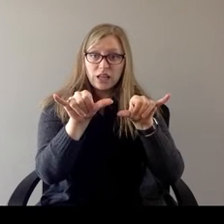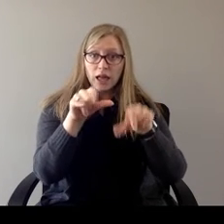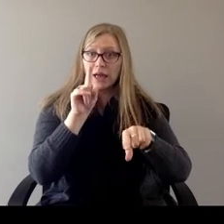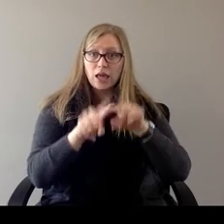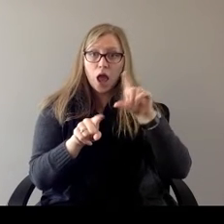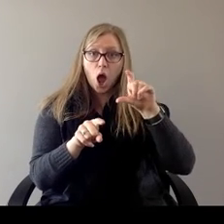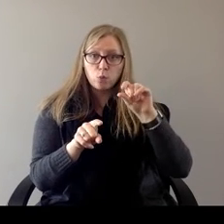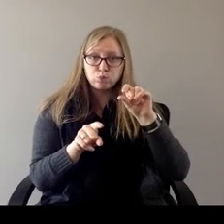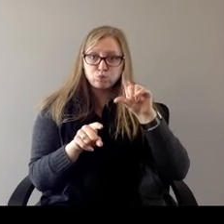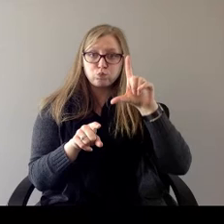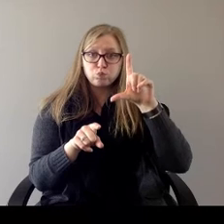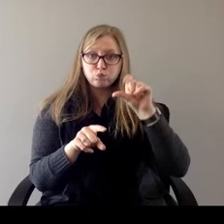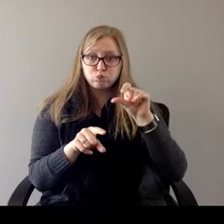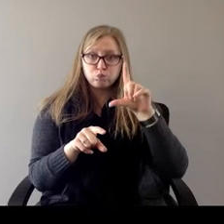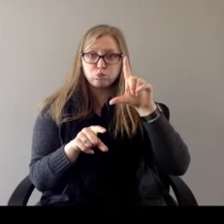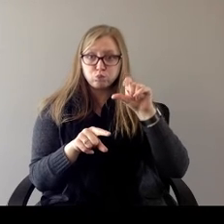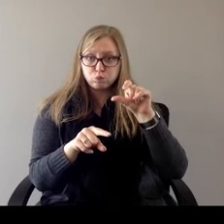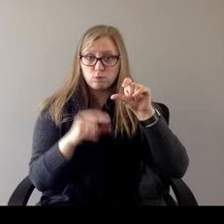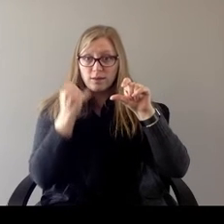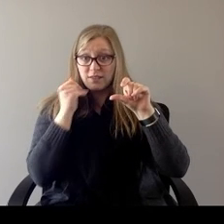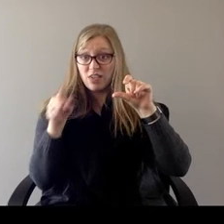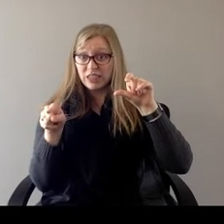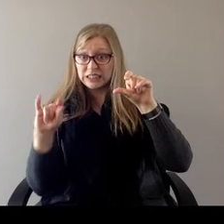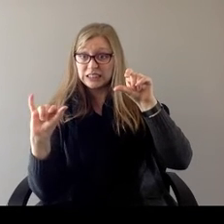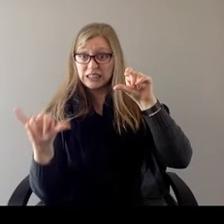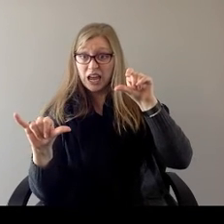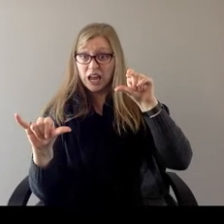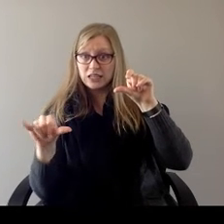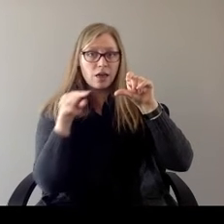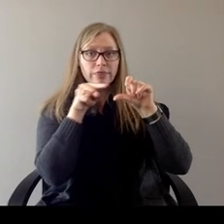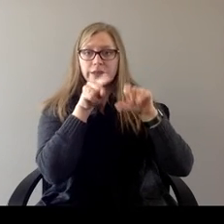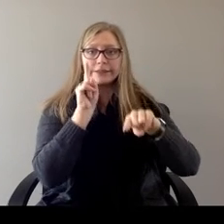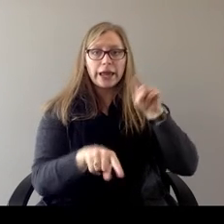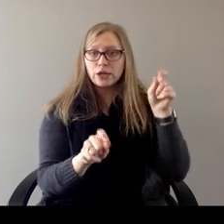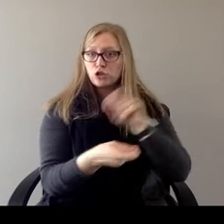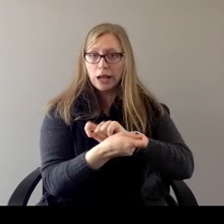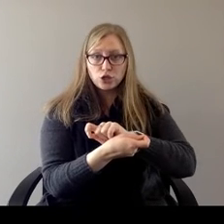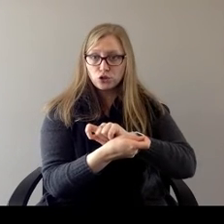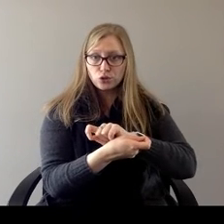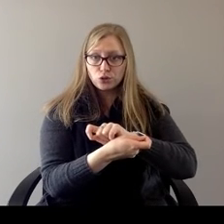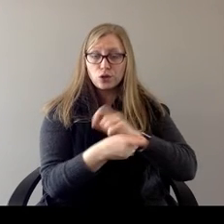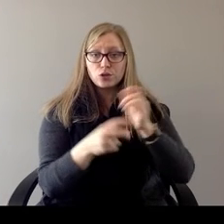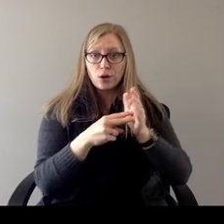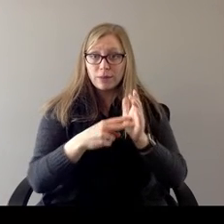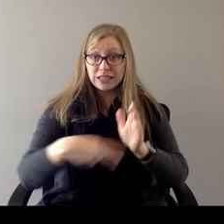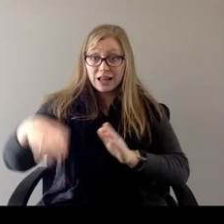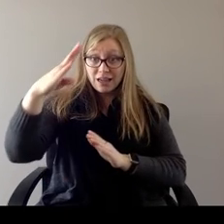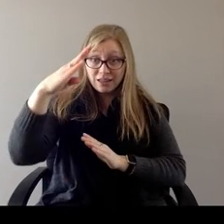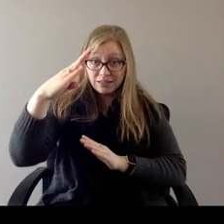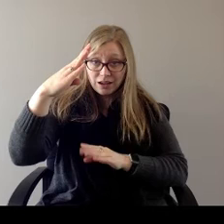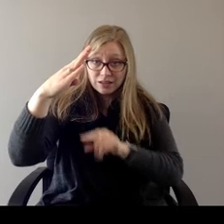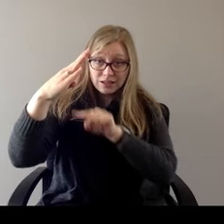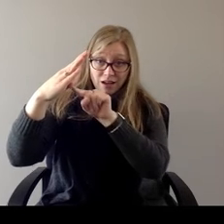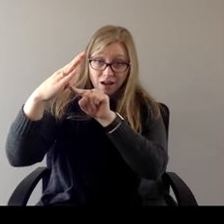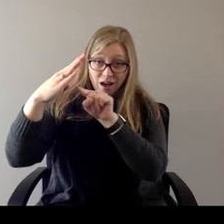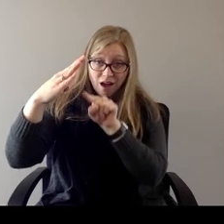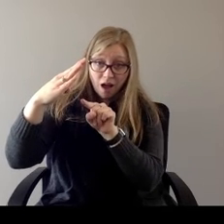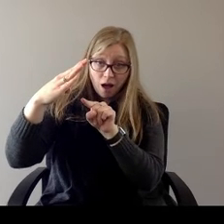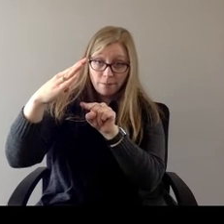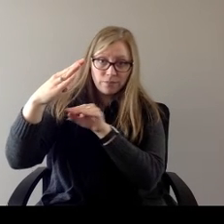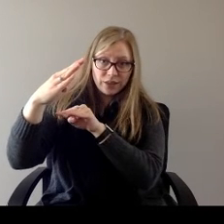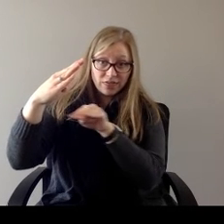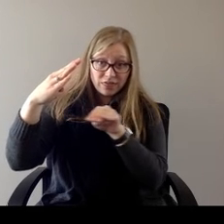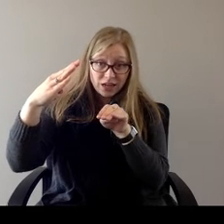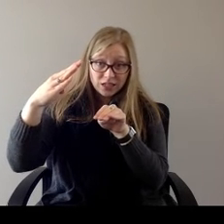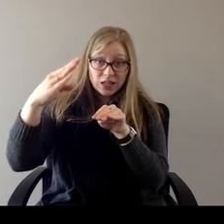know the lengths of two sides of a triangle and the included side, there's exactly one and only one